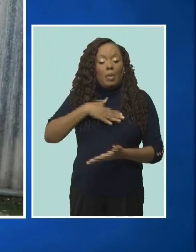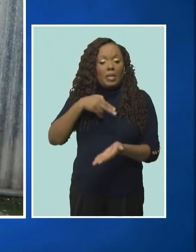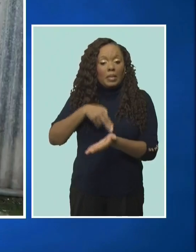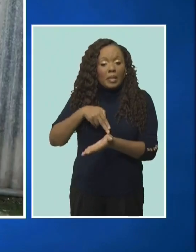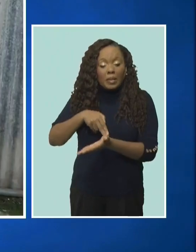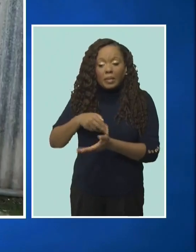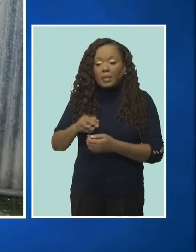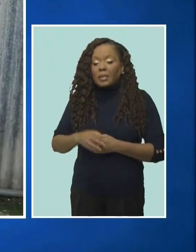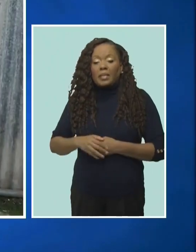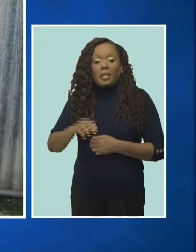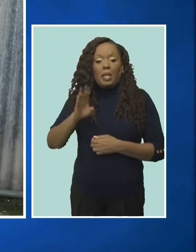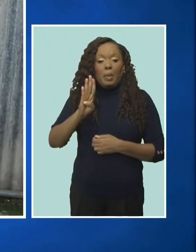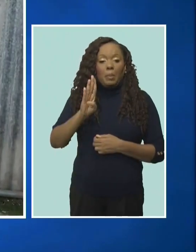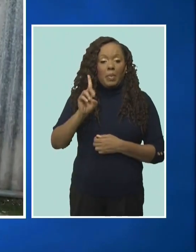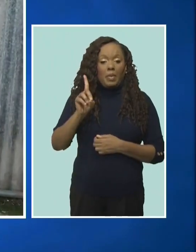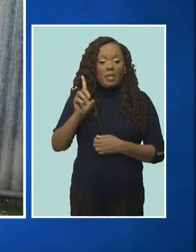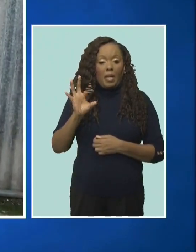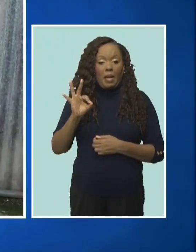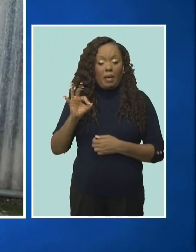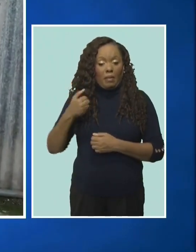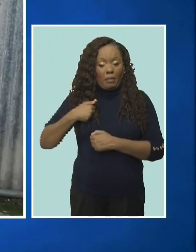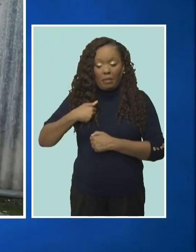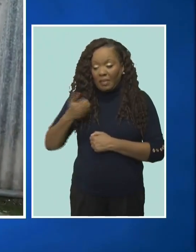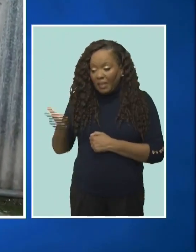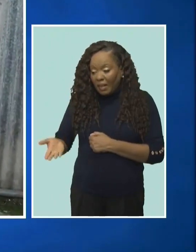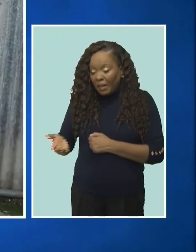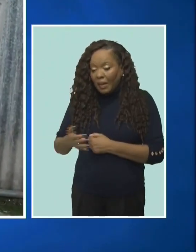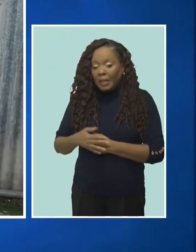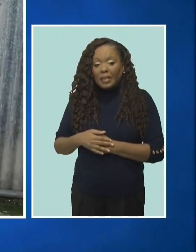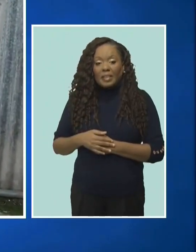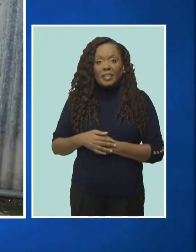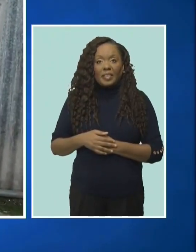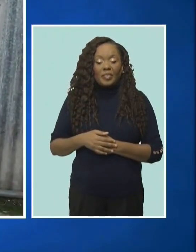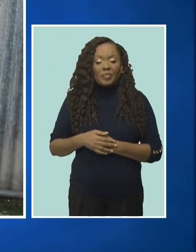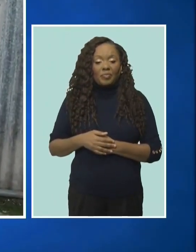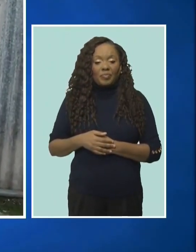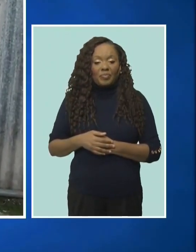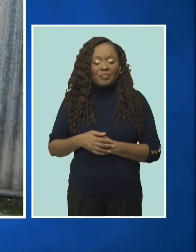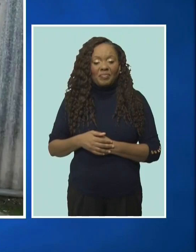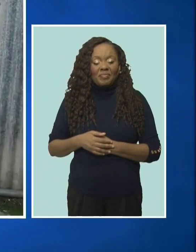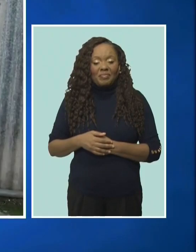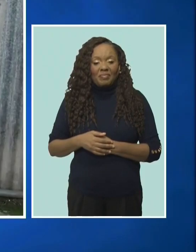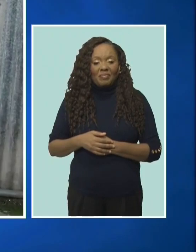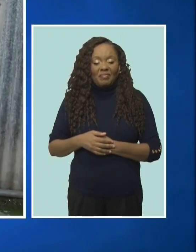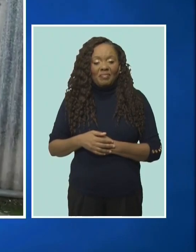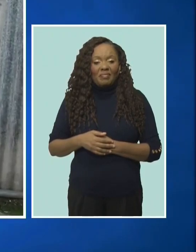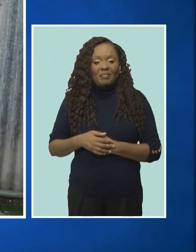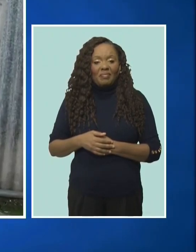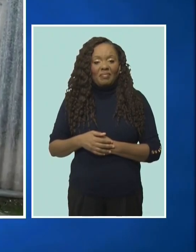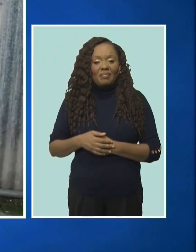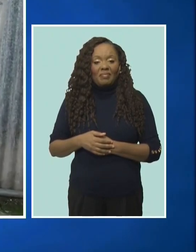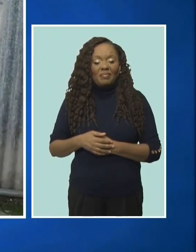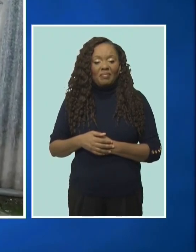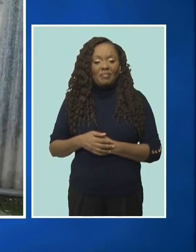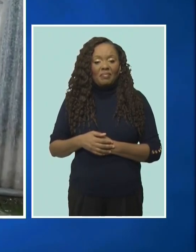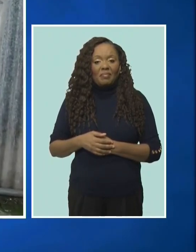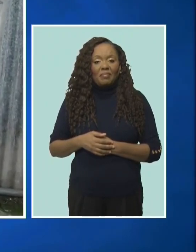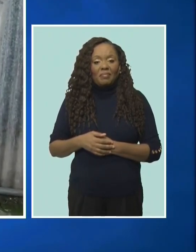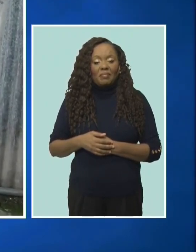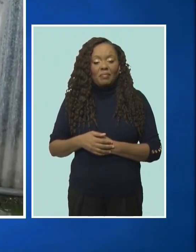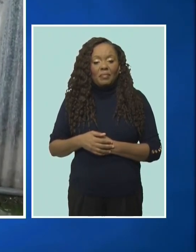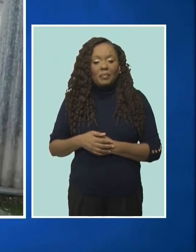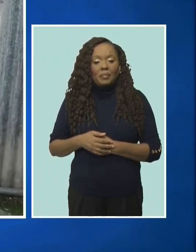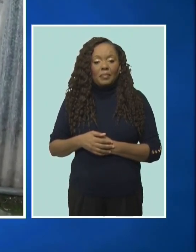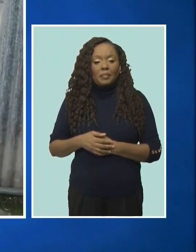BDS support, and then what mostly relieved me was when the